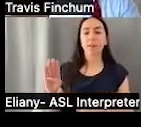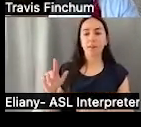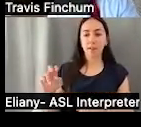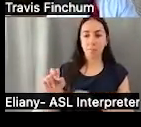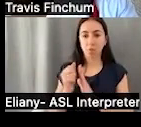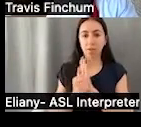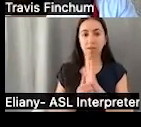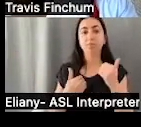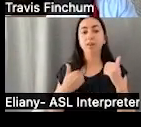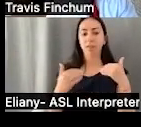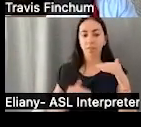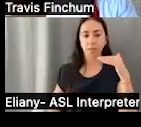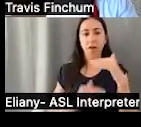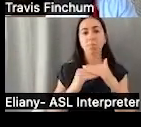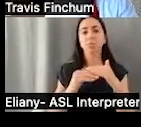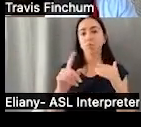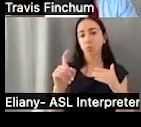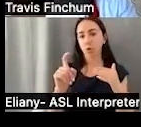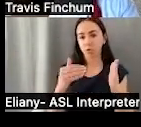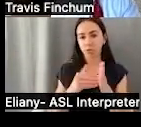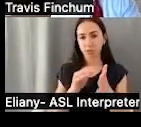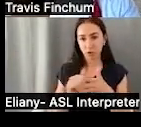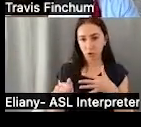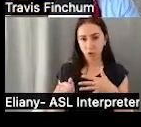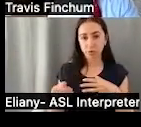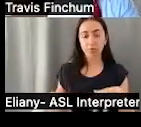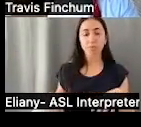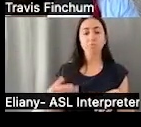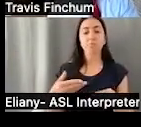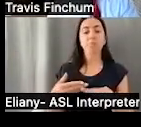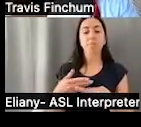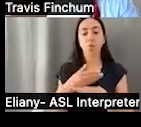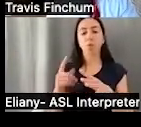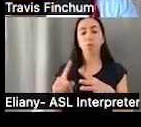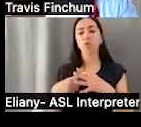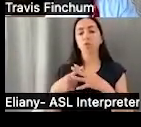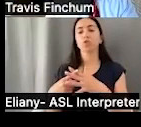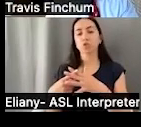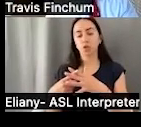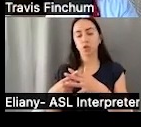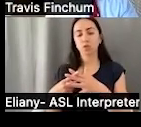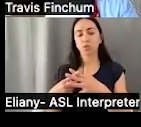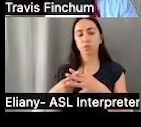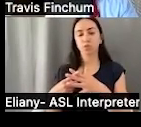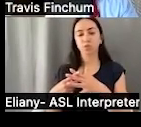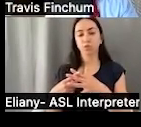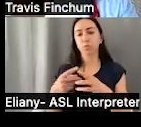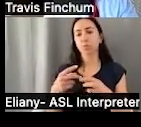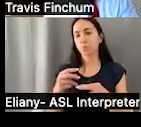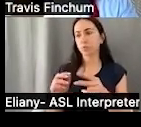to $100,000 in them before the ABLE account starts counting toward the SSI